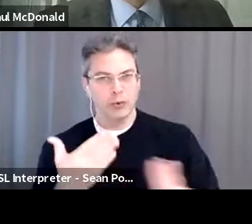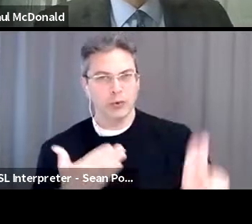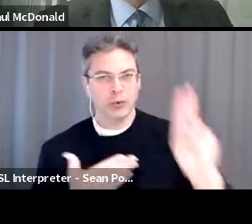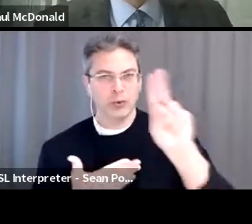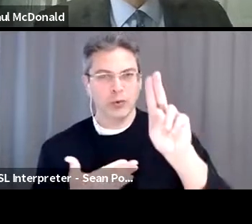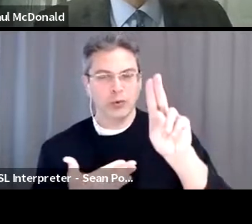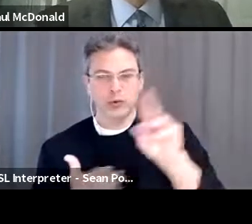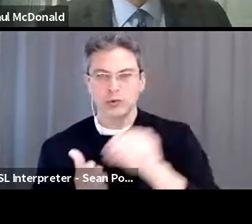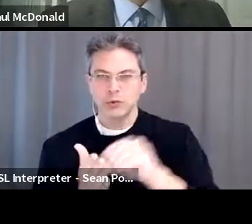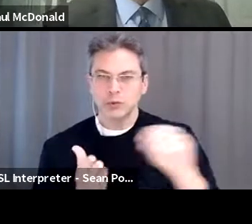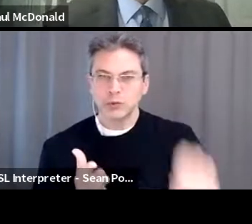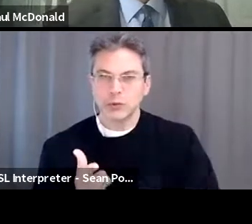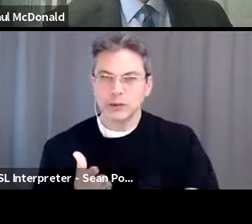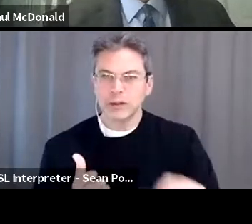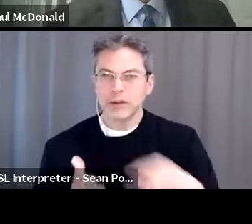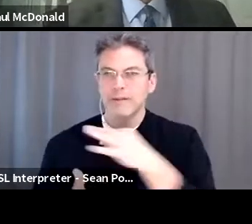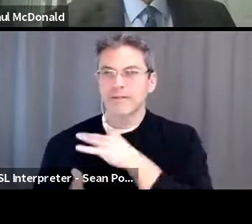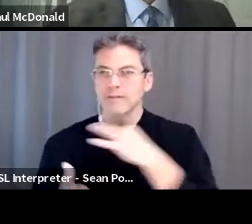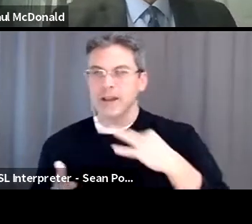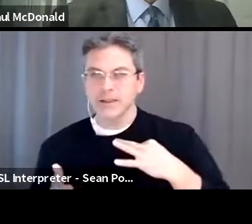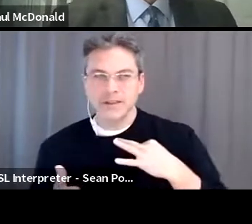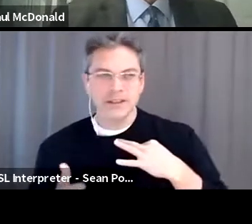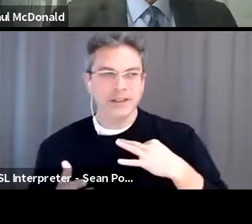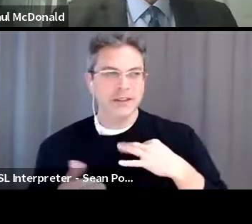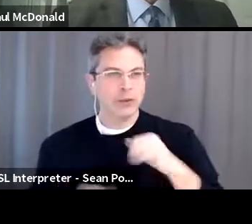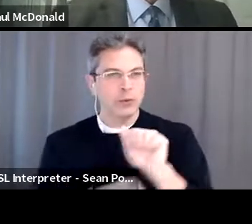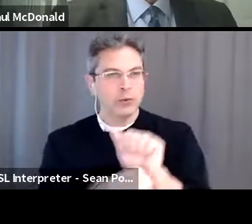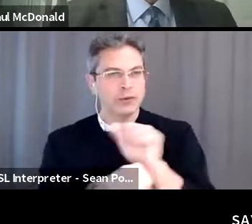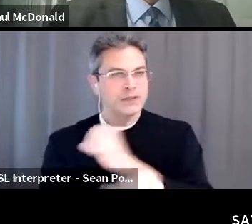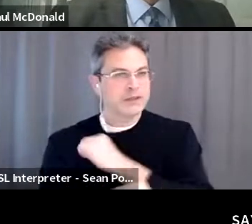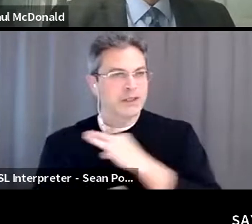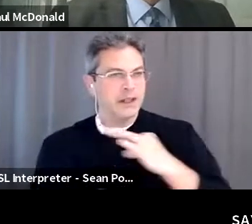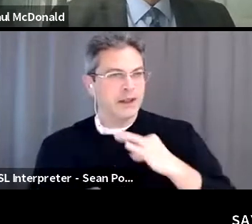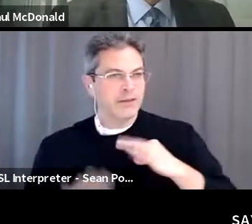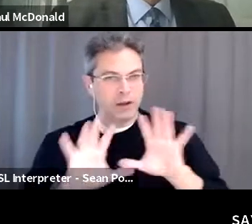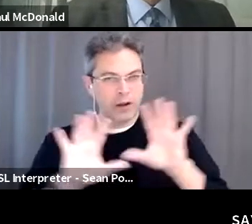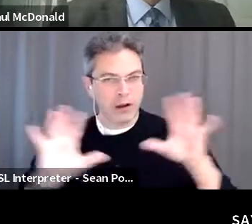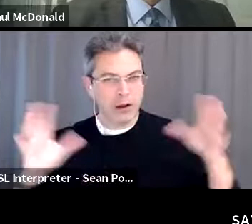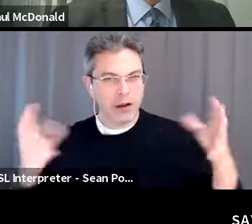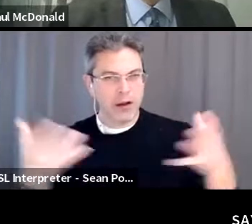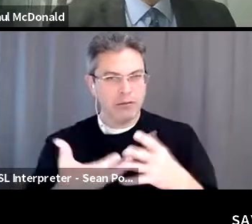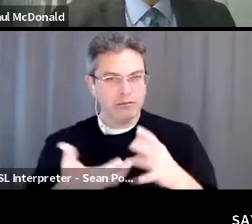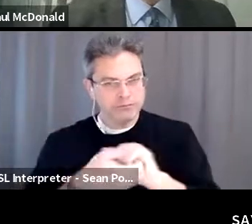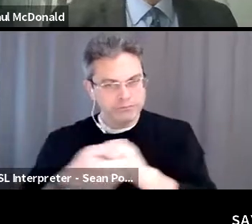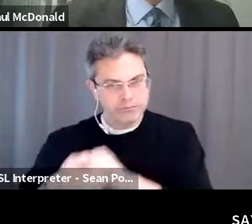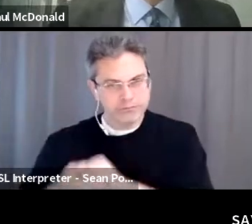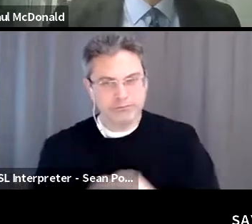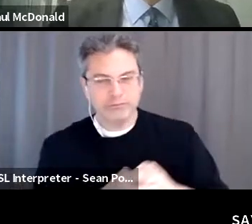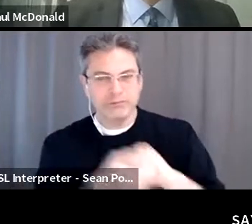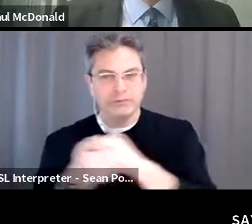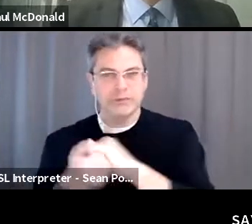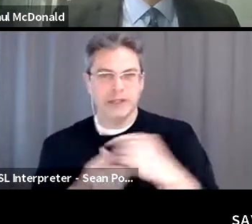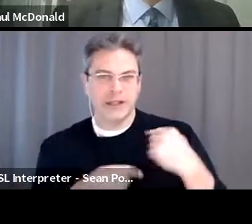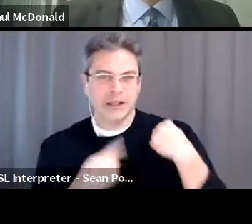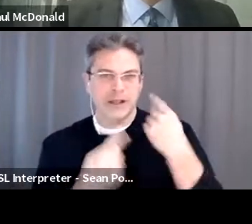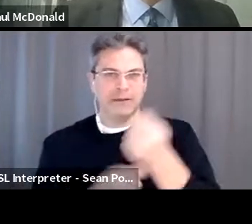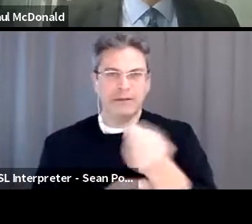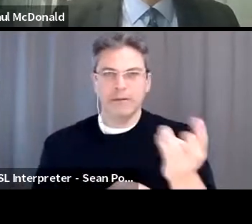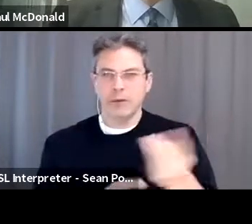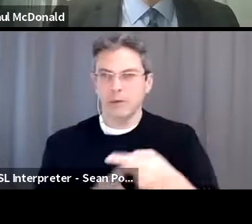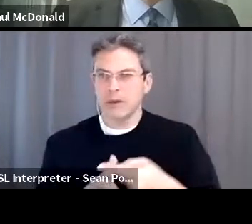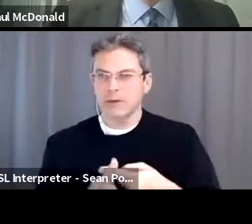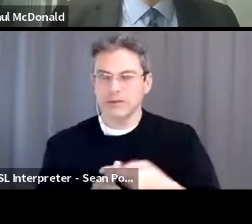students, faculty, and staff have come together over the past several months. They have not only